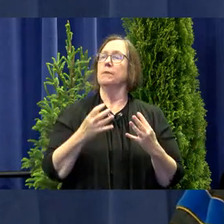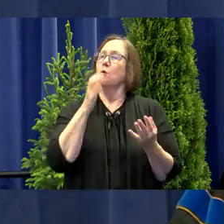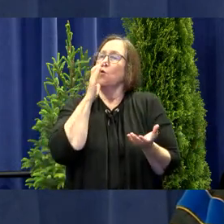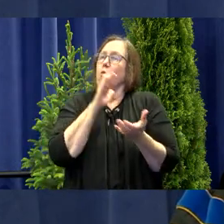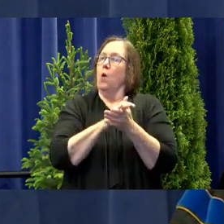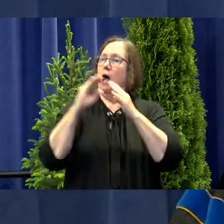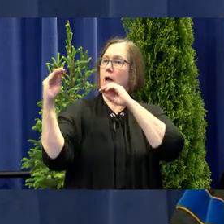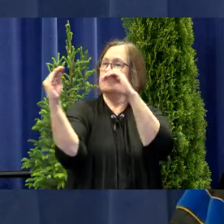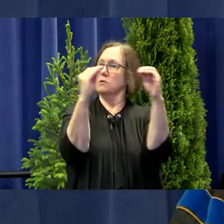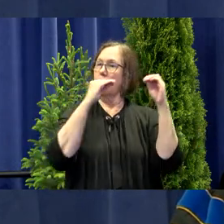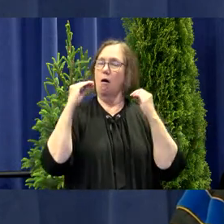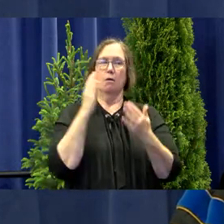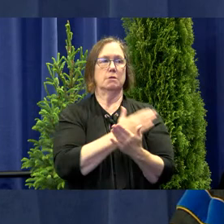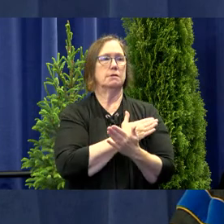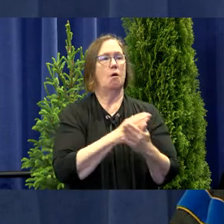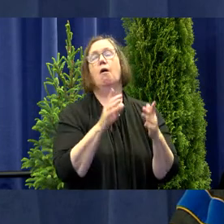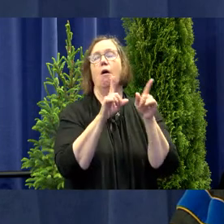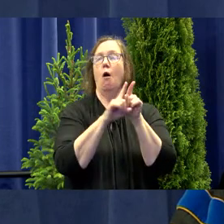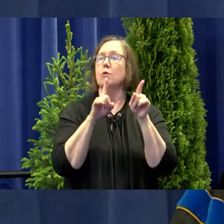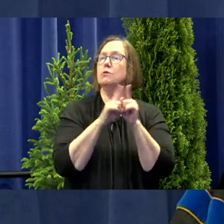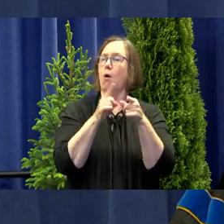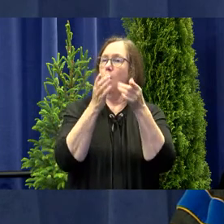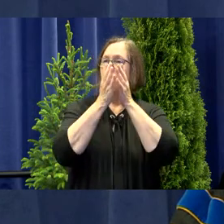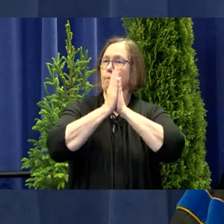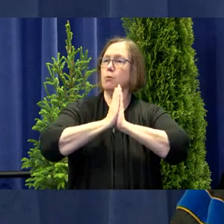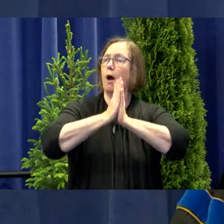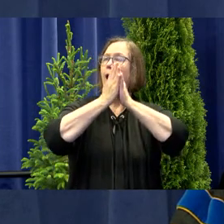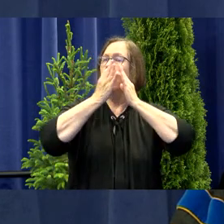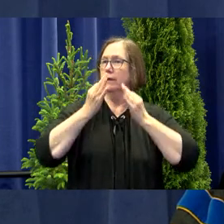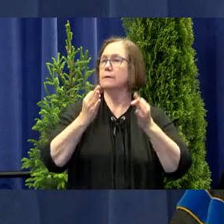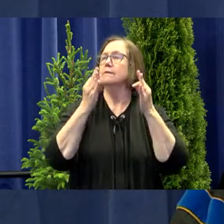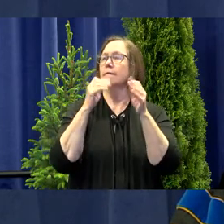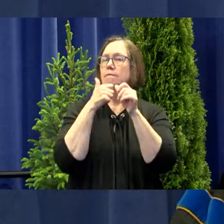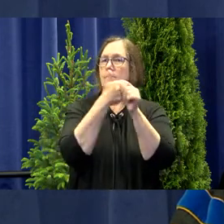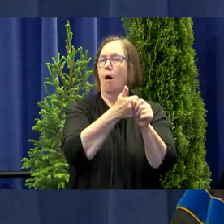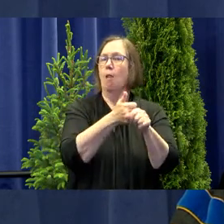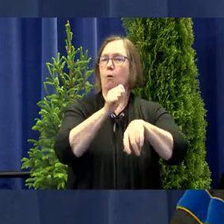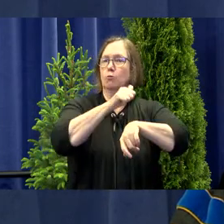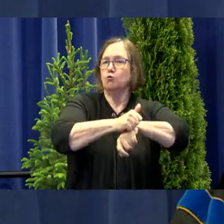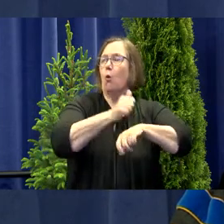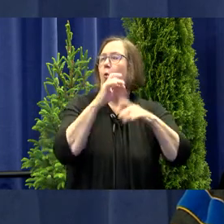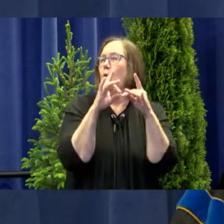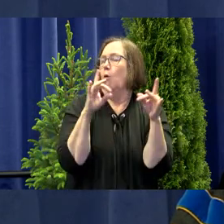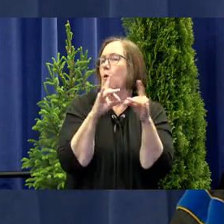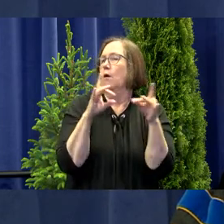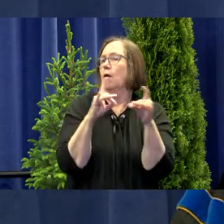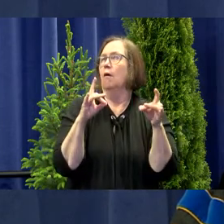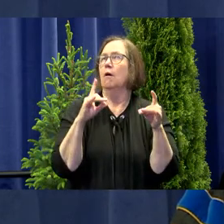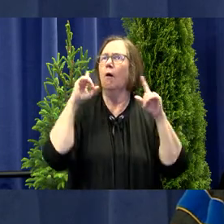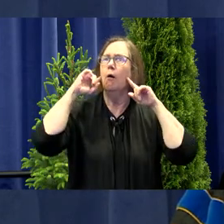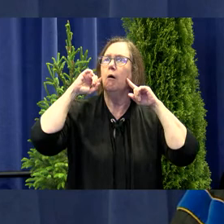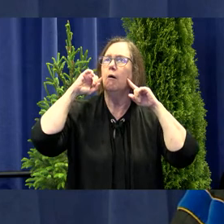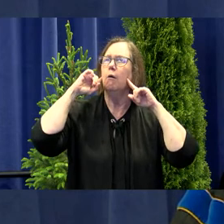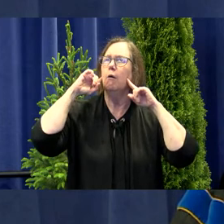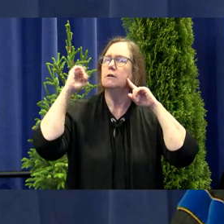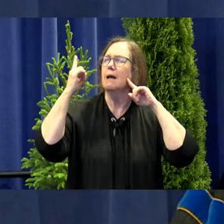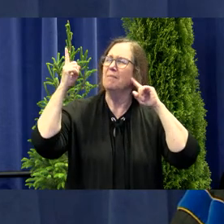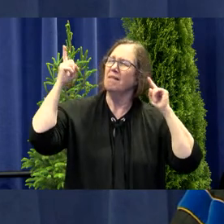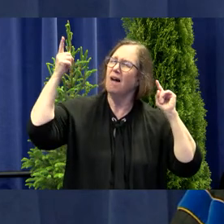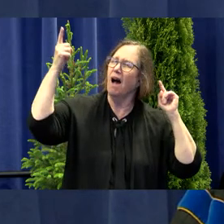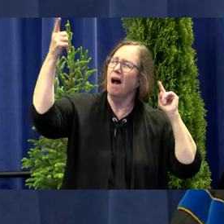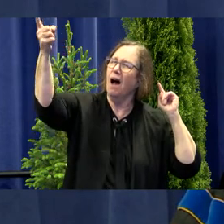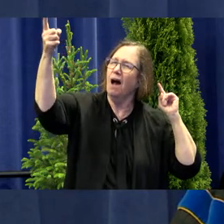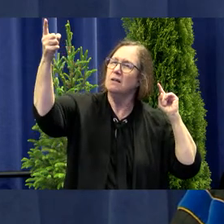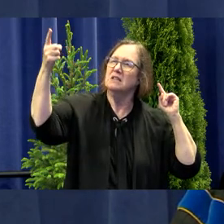They prayed too, as the stone had said should be done. Before long, they heard far off a noise coming. It was